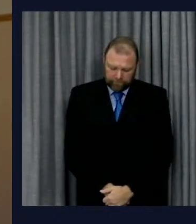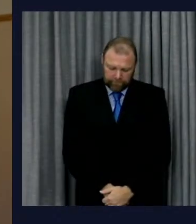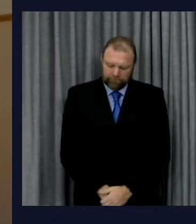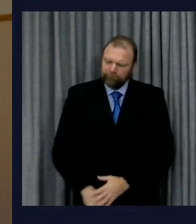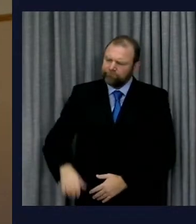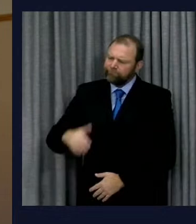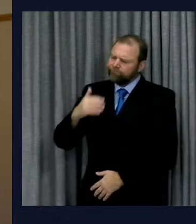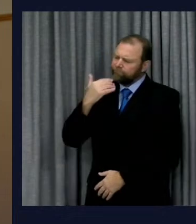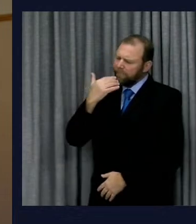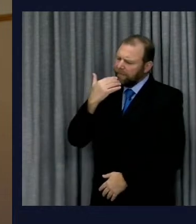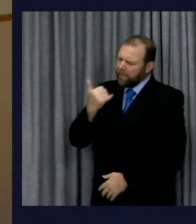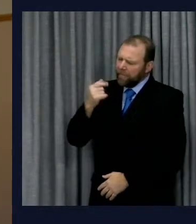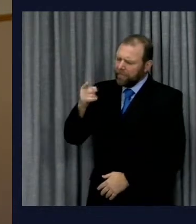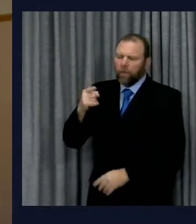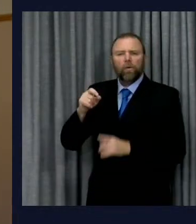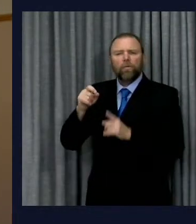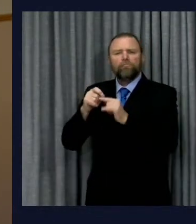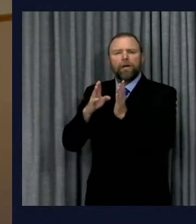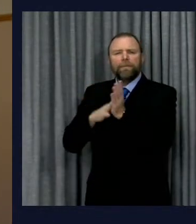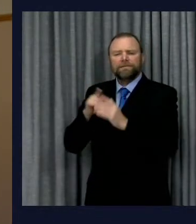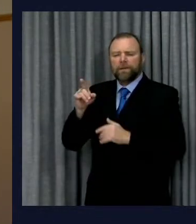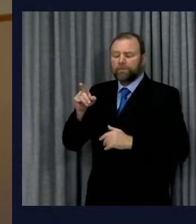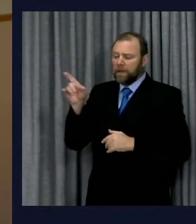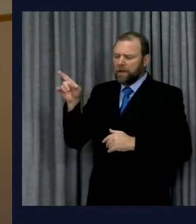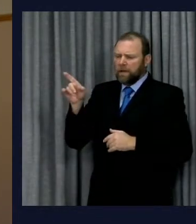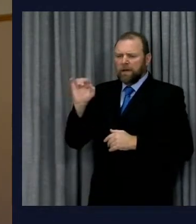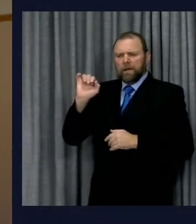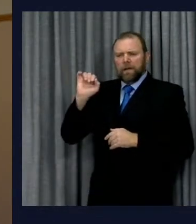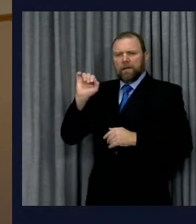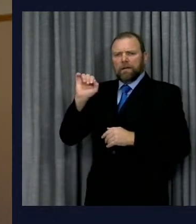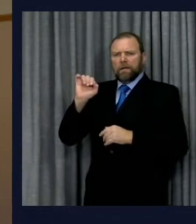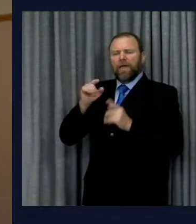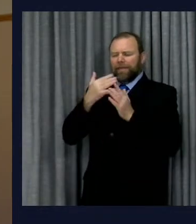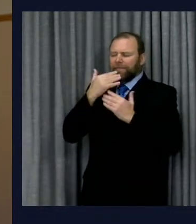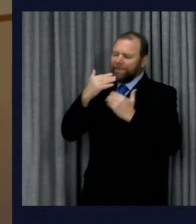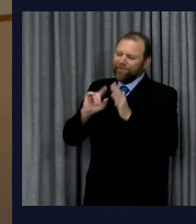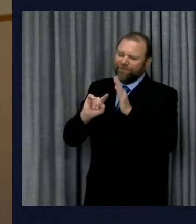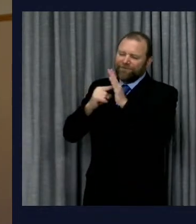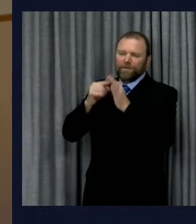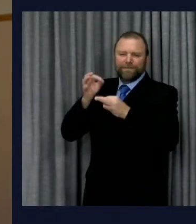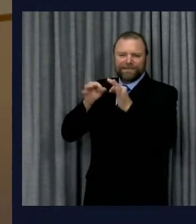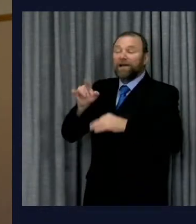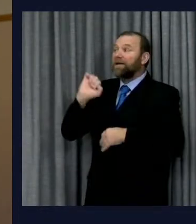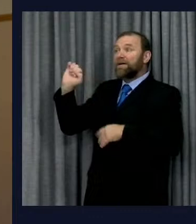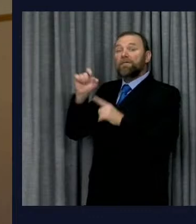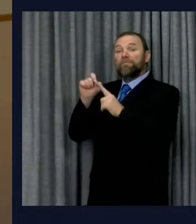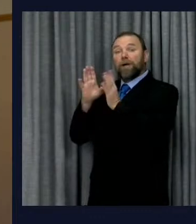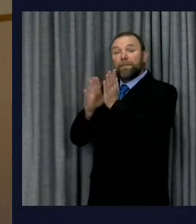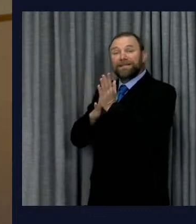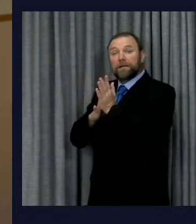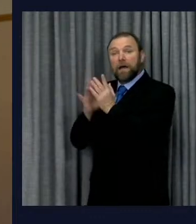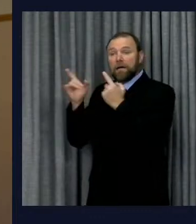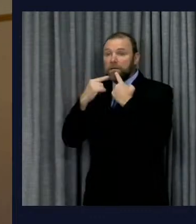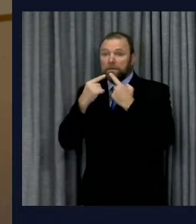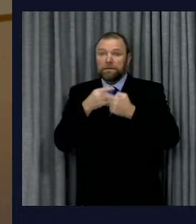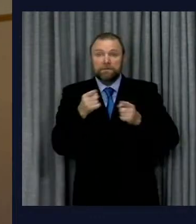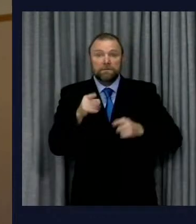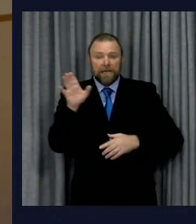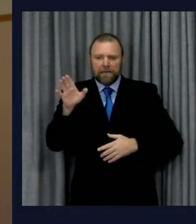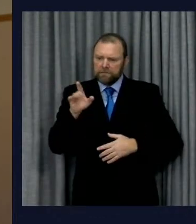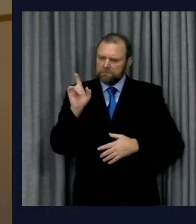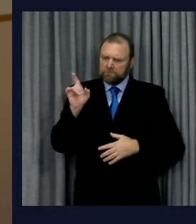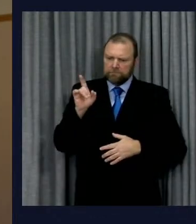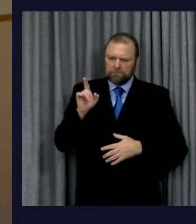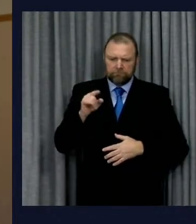intend to renew the Coronavirus Act when it lapses on March the 24th. It's a UK Act and emergency powers